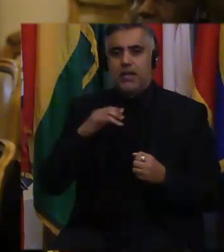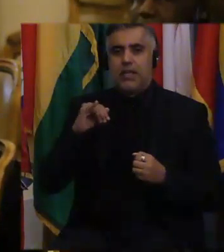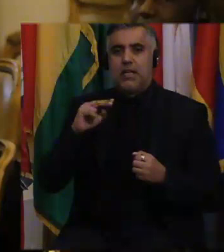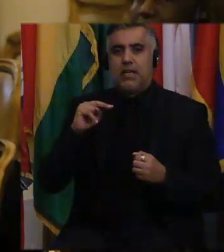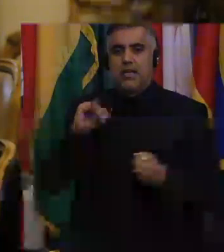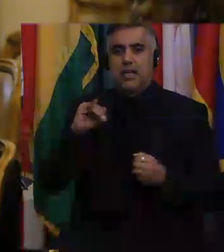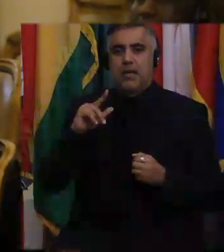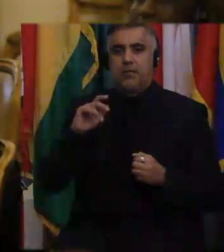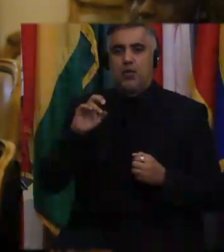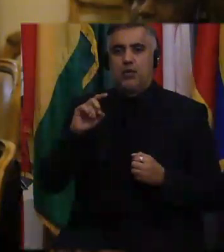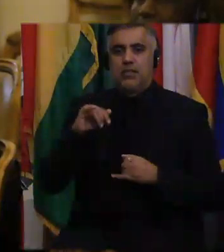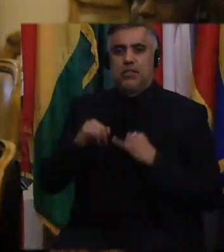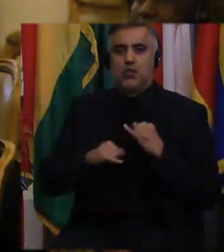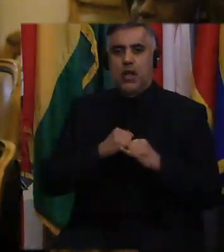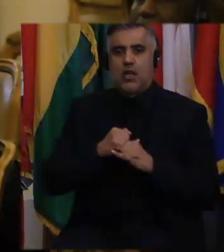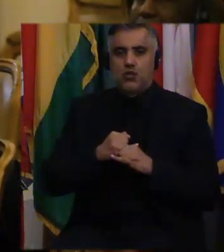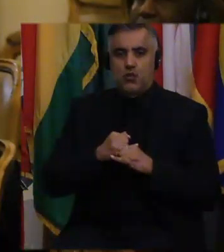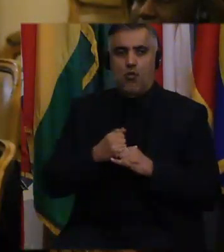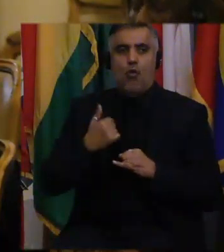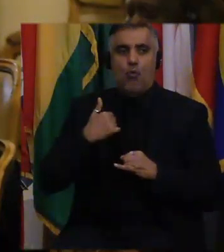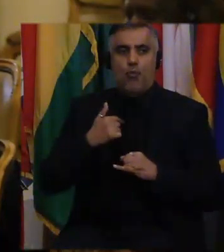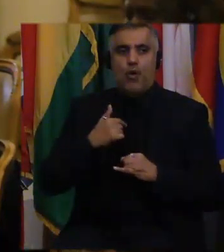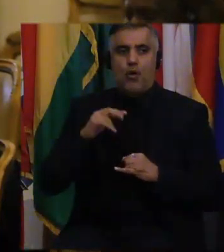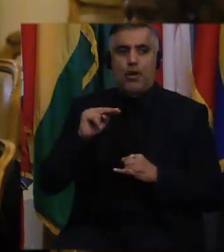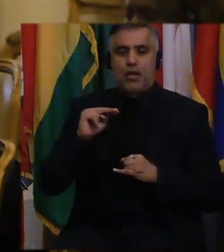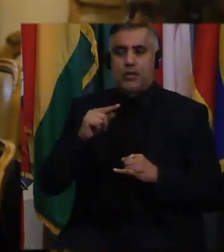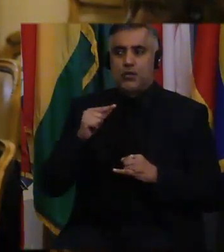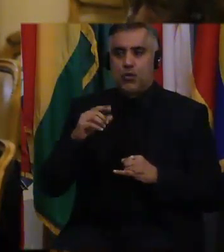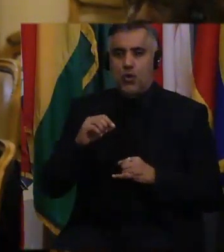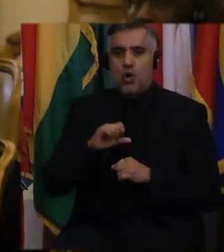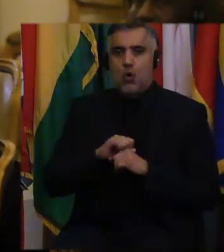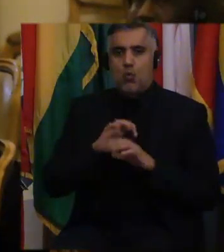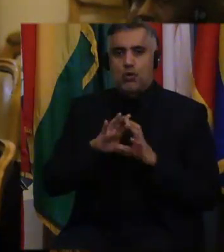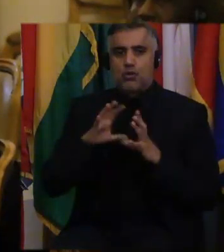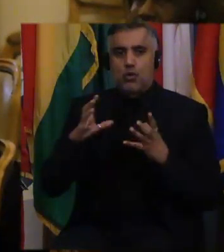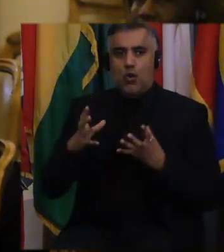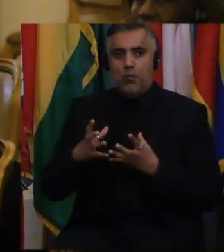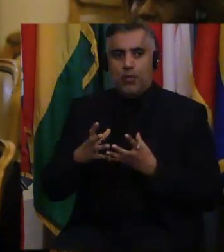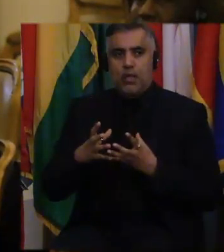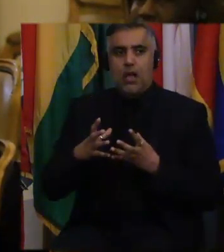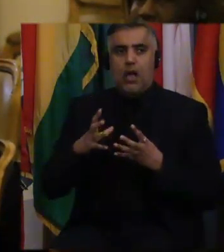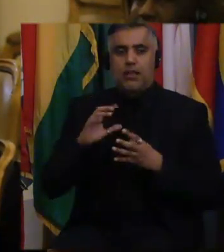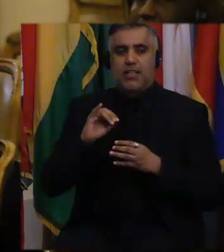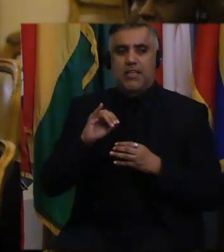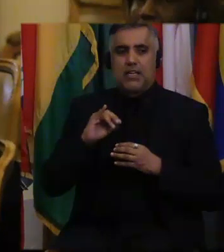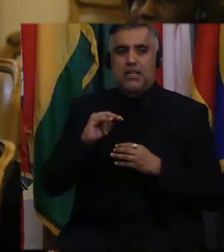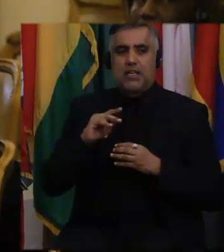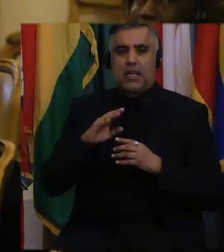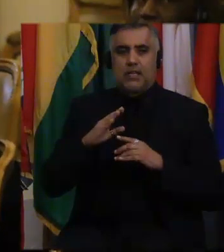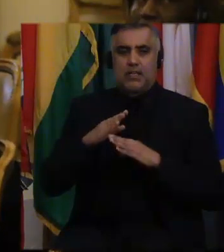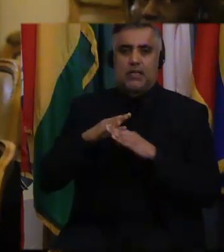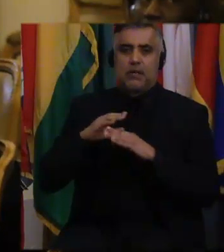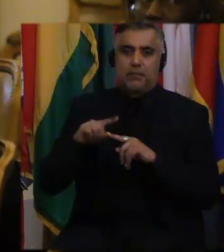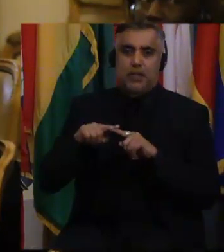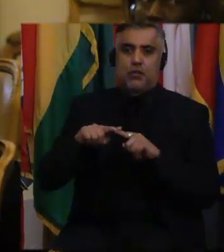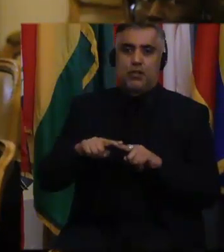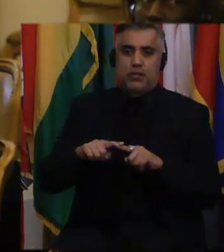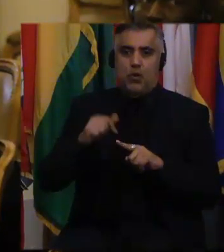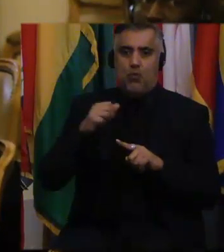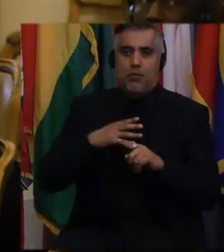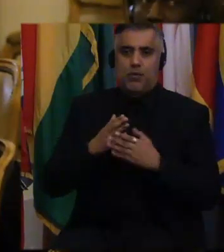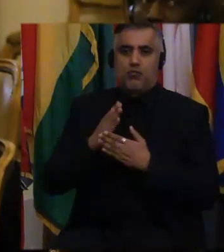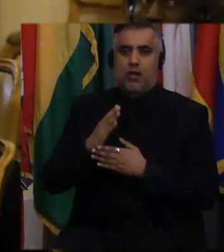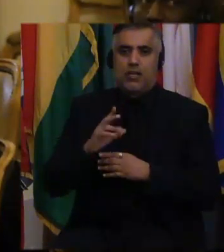Enabled International. We are an NGO that works globally at the intersection of women's rights and